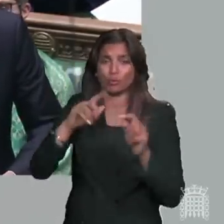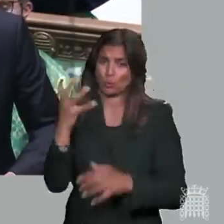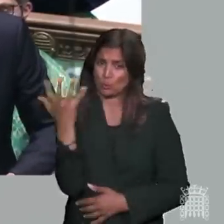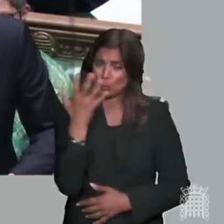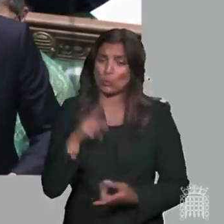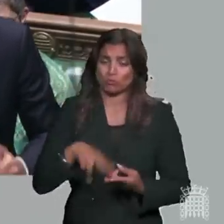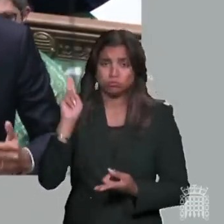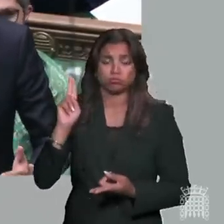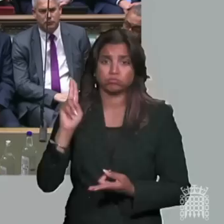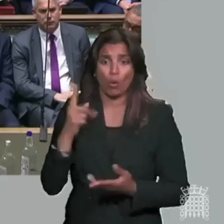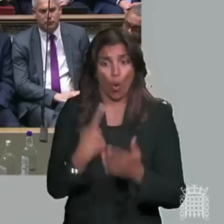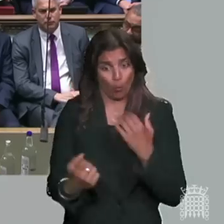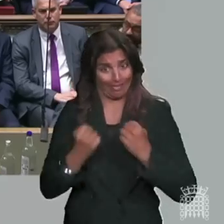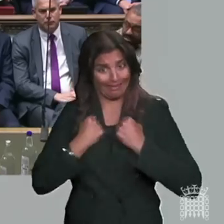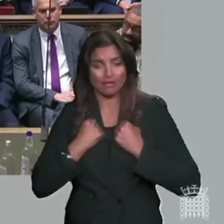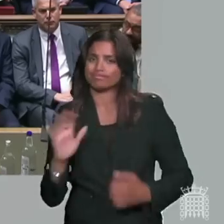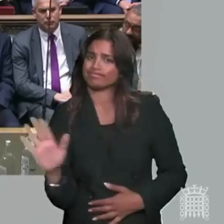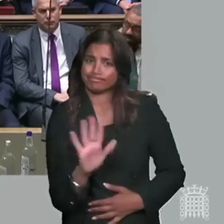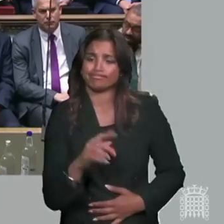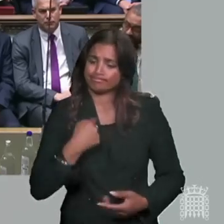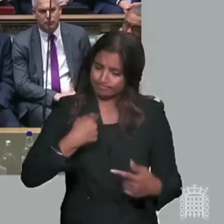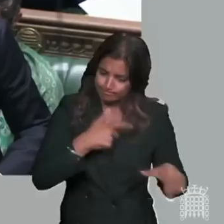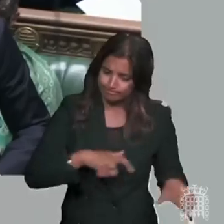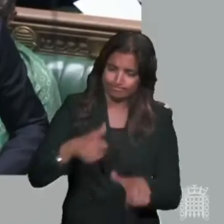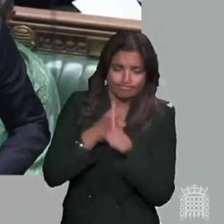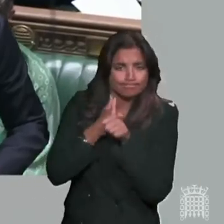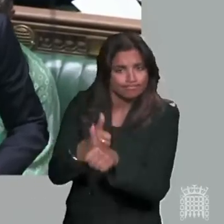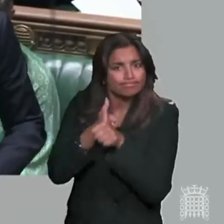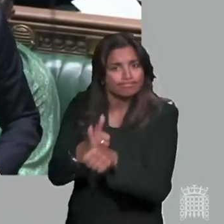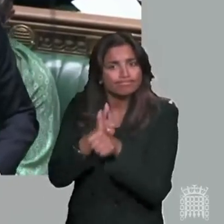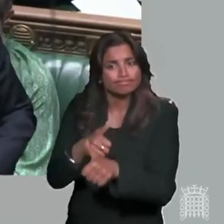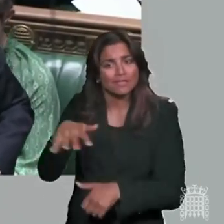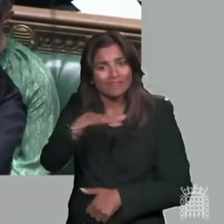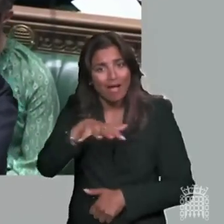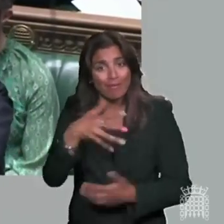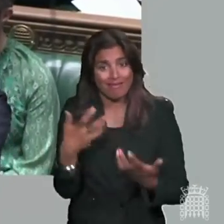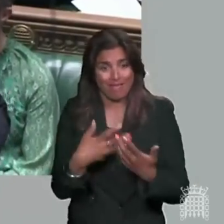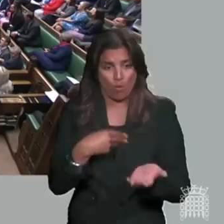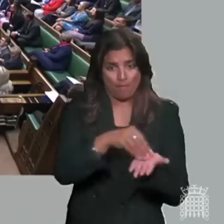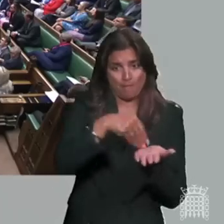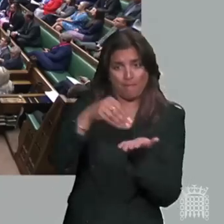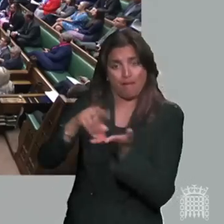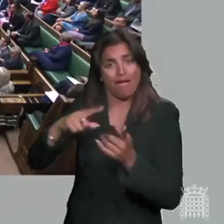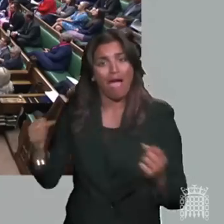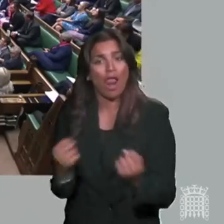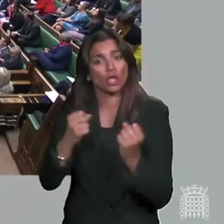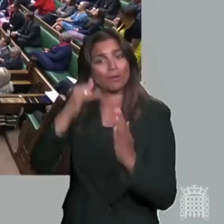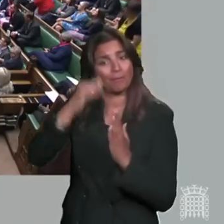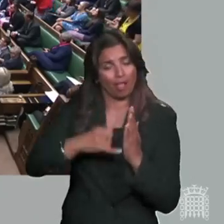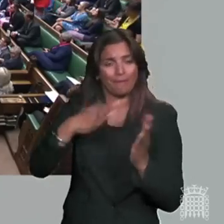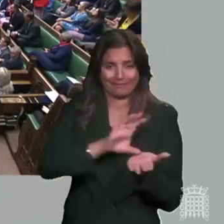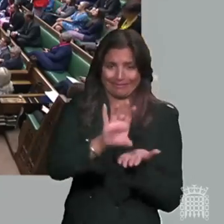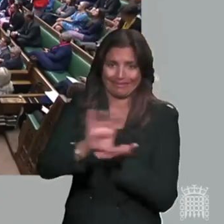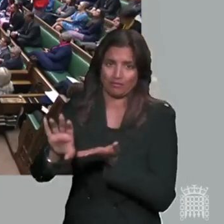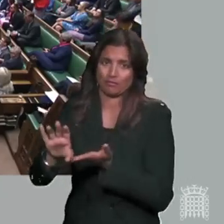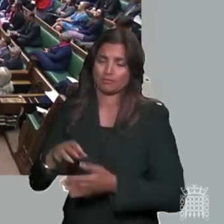at the grocery industry, and we continue to support families with the cost of living, notably by paying half of their energy bills. Thank you,